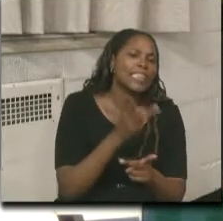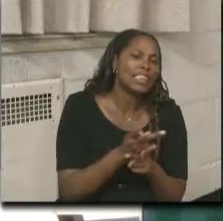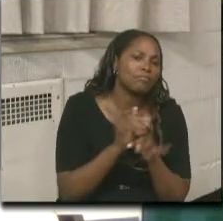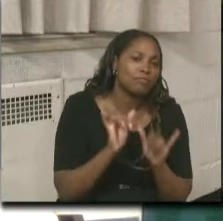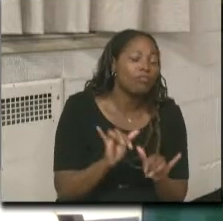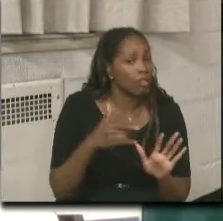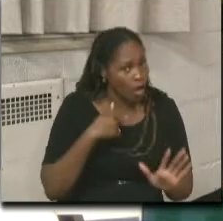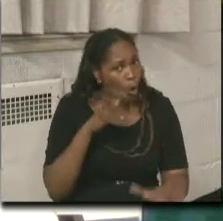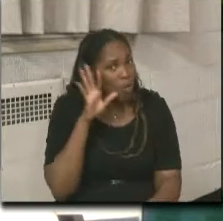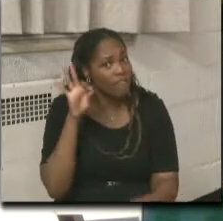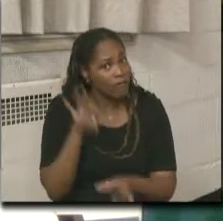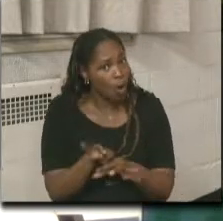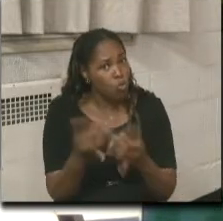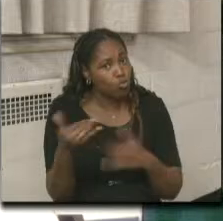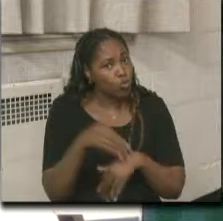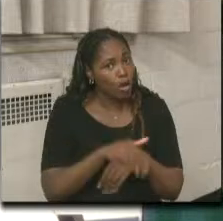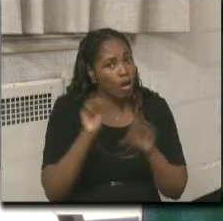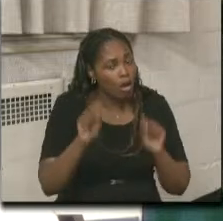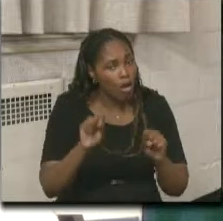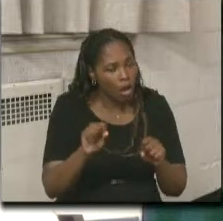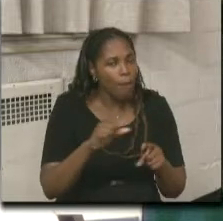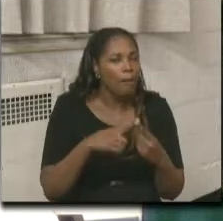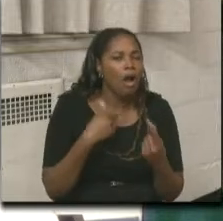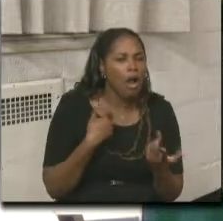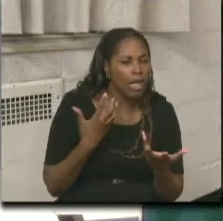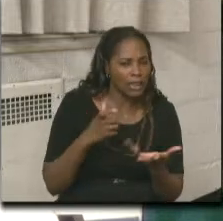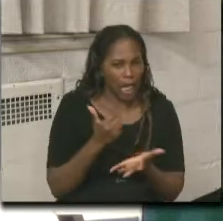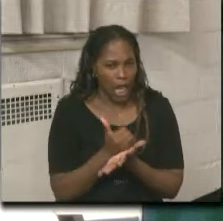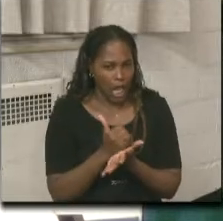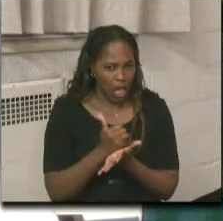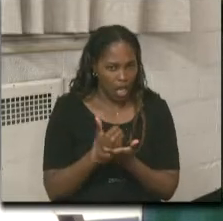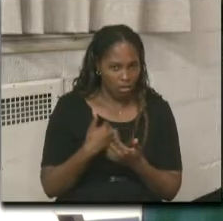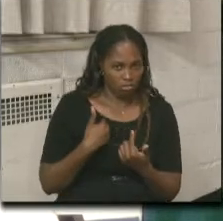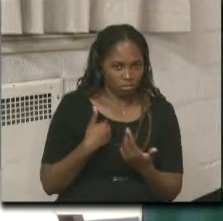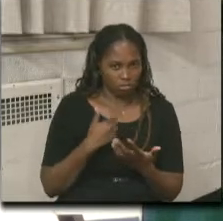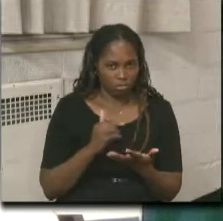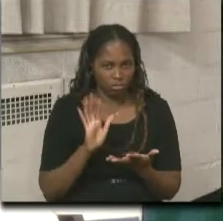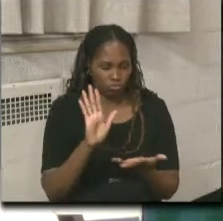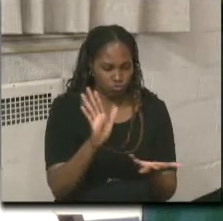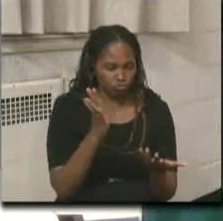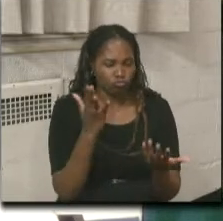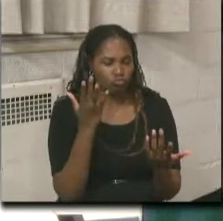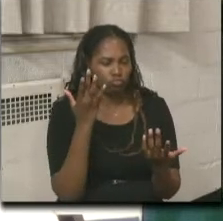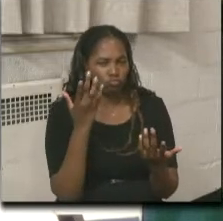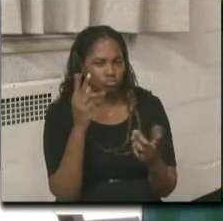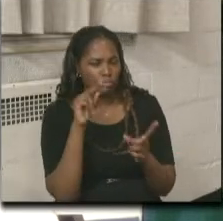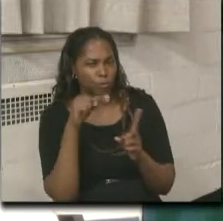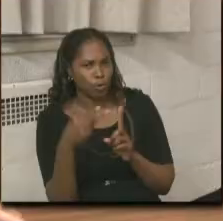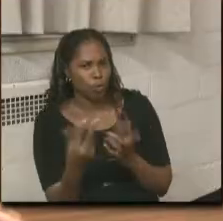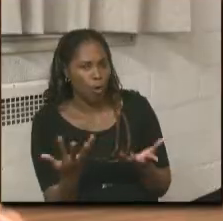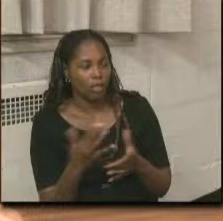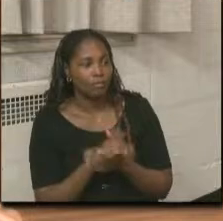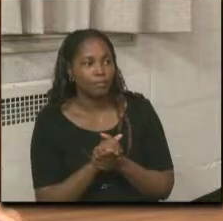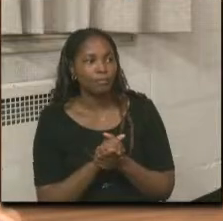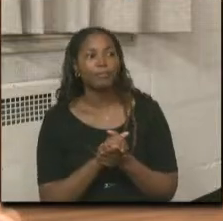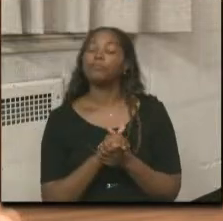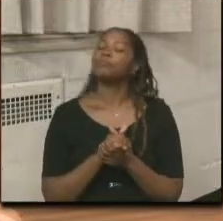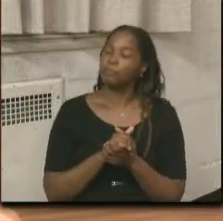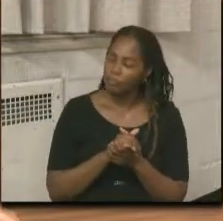going to vote tonight, and I just wanted some help on if your consideration for that. Thank you so much. There definitely